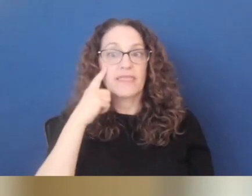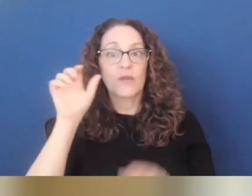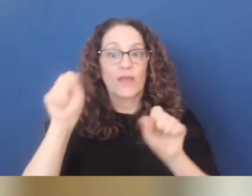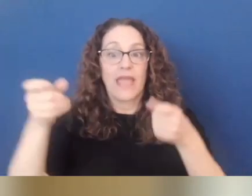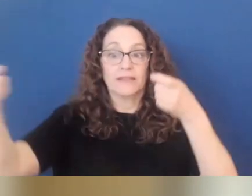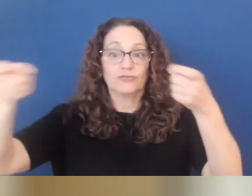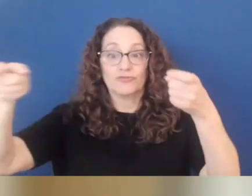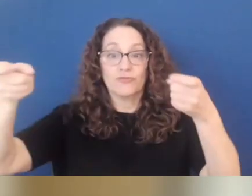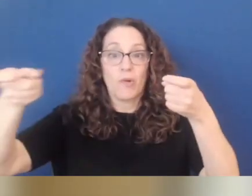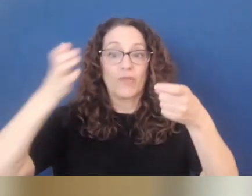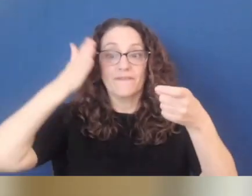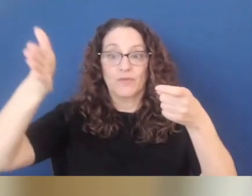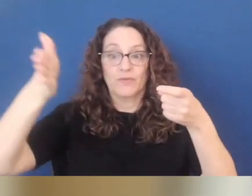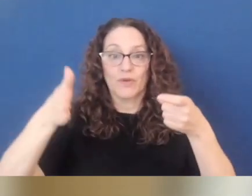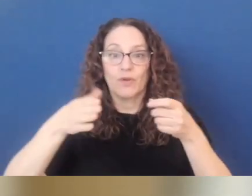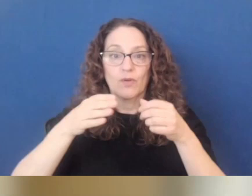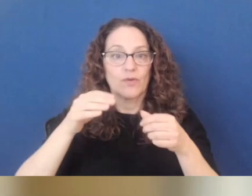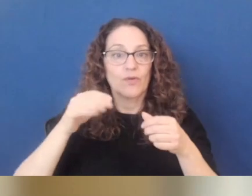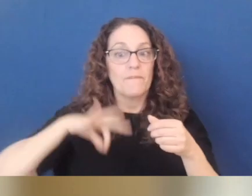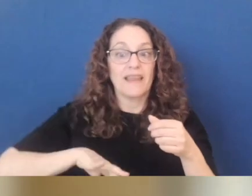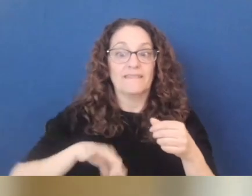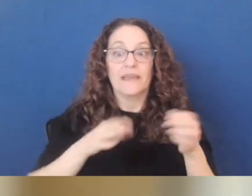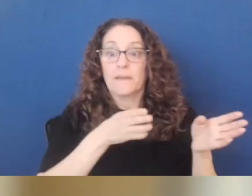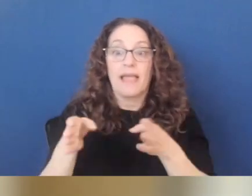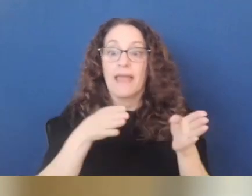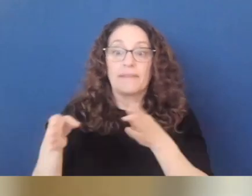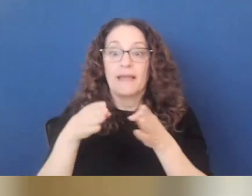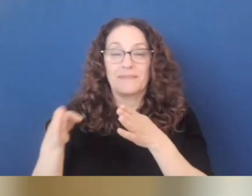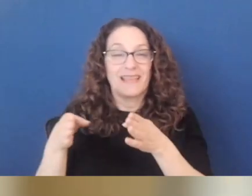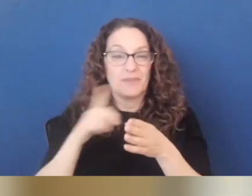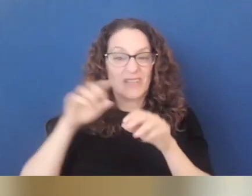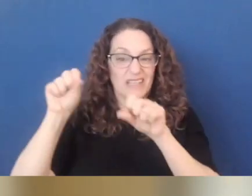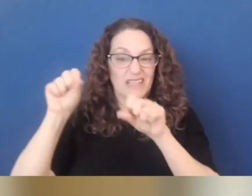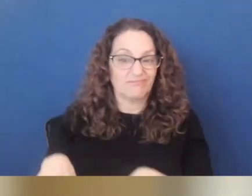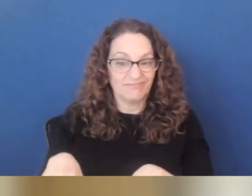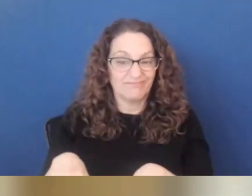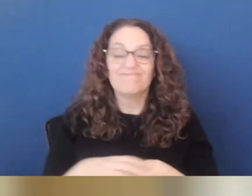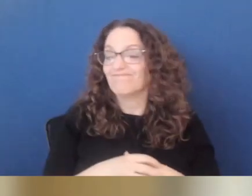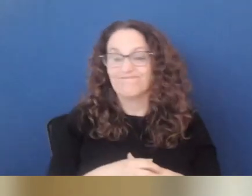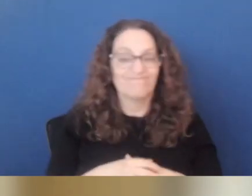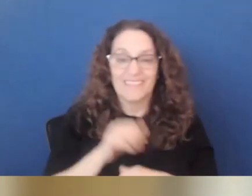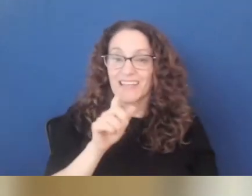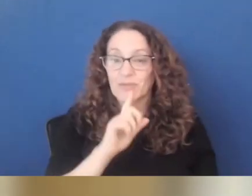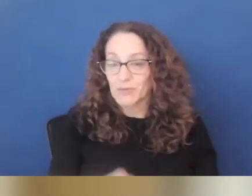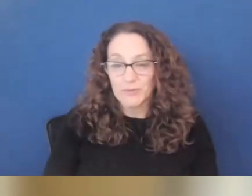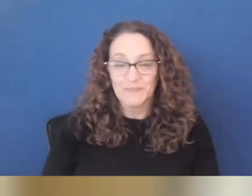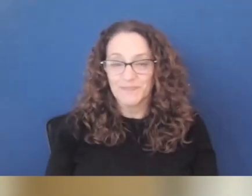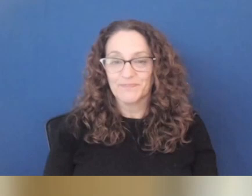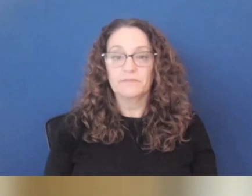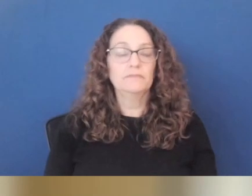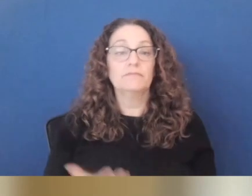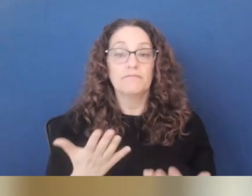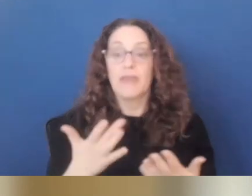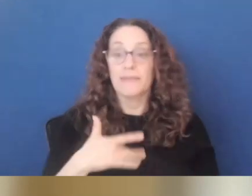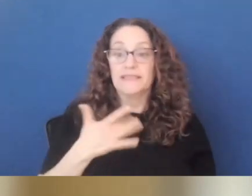we're getting a false reward. Sometimes we're getting sensual pleasure